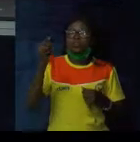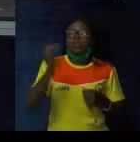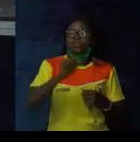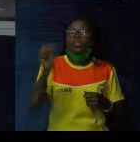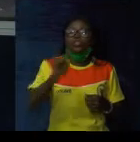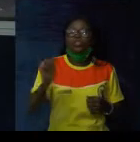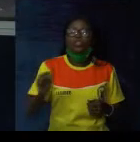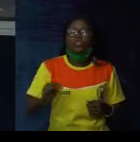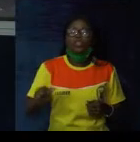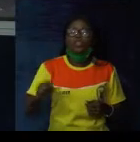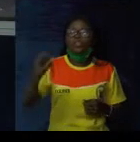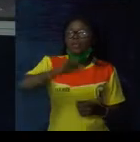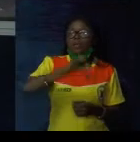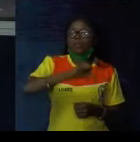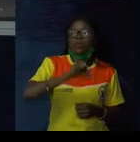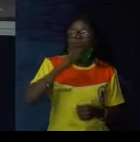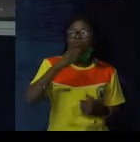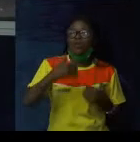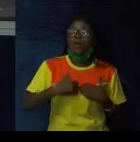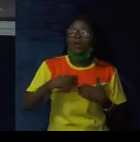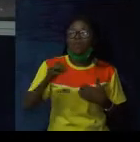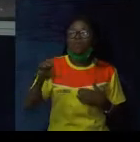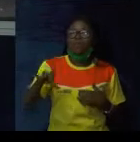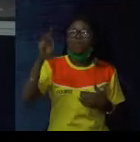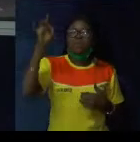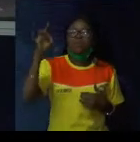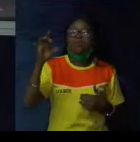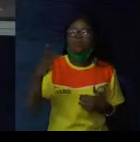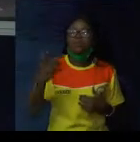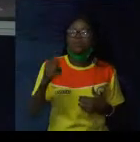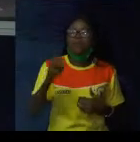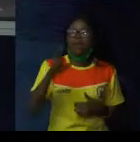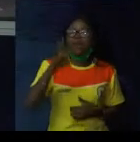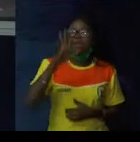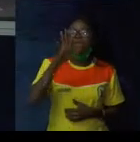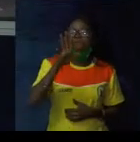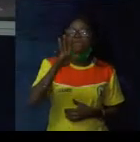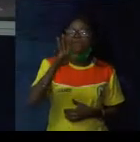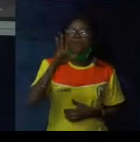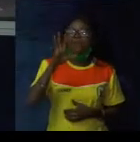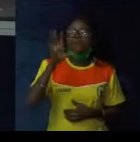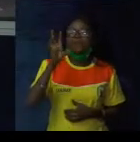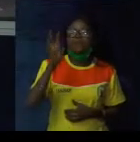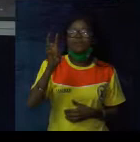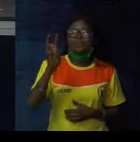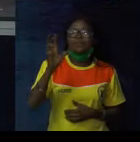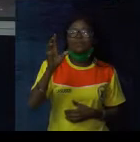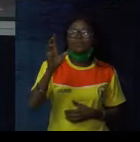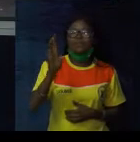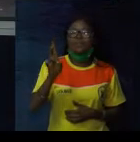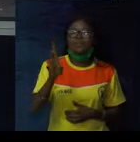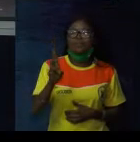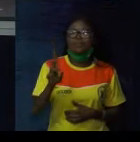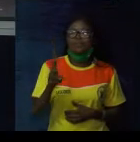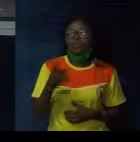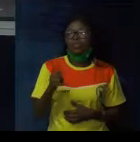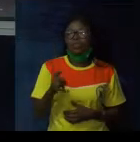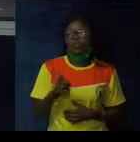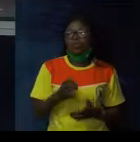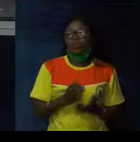Which angle is vertically opposite to the shaded angle? You've selected your answer by now. The options are 5, 6, 7, or none